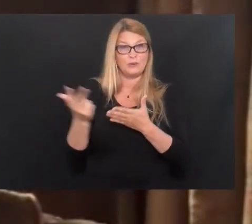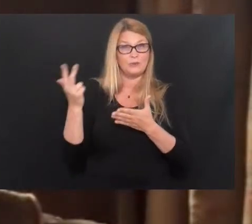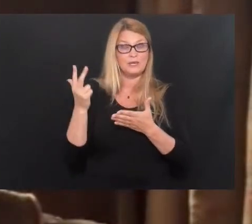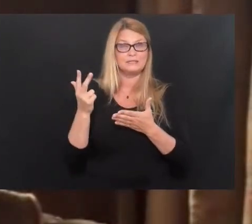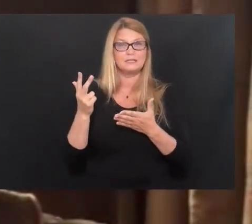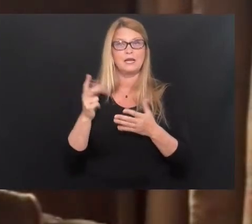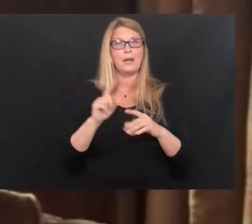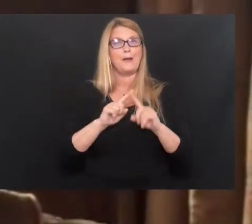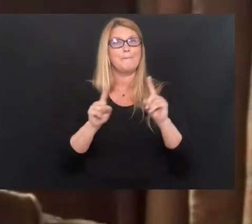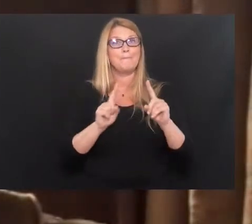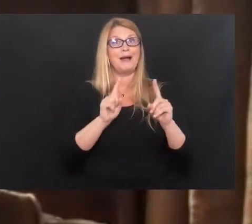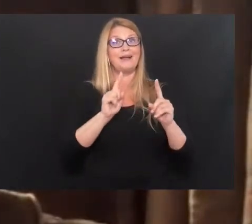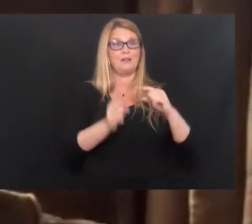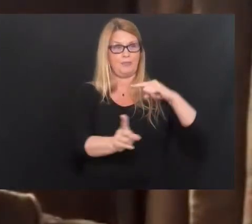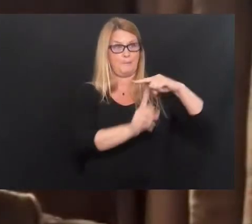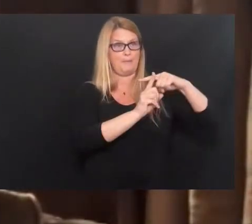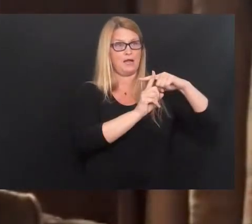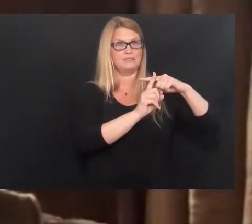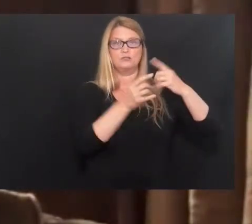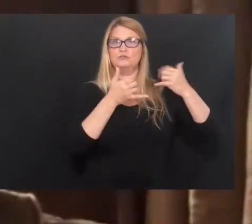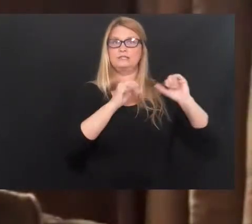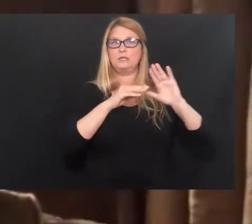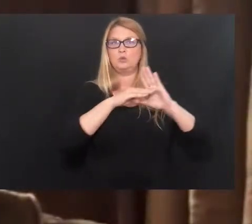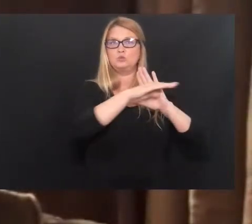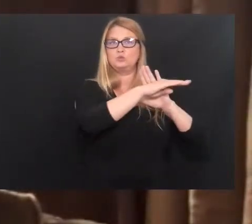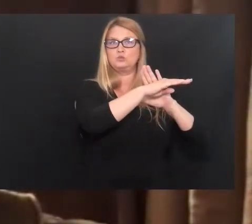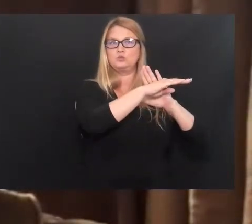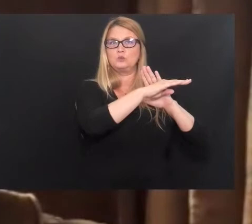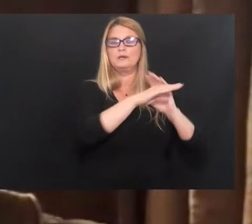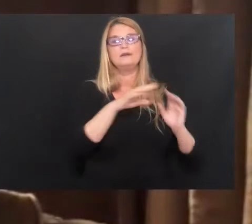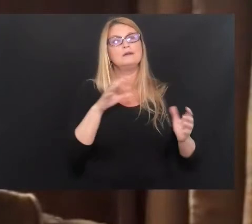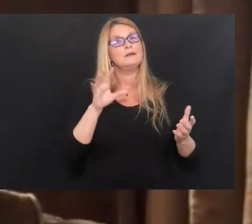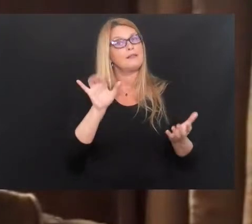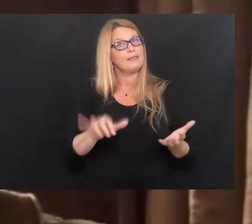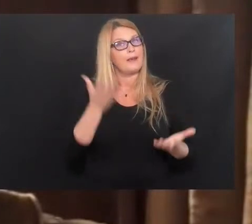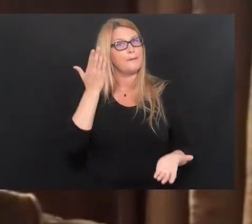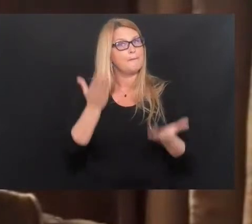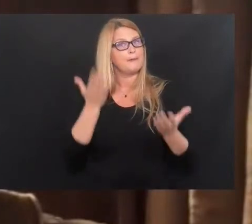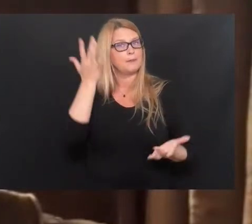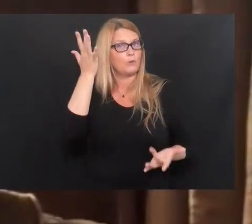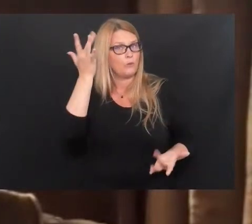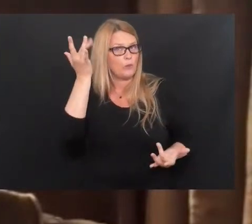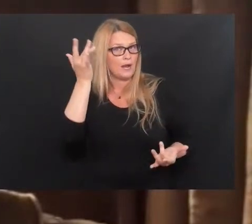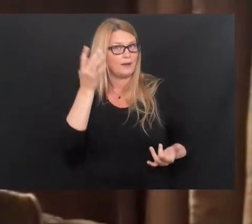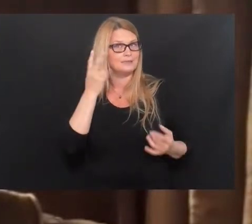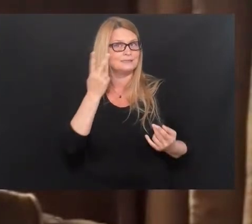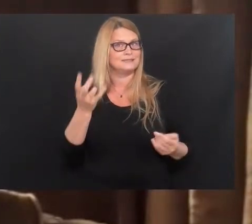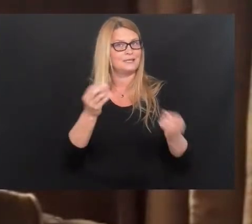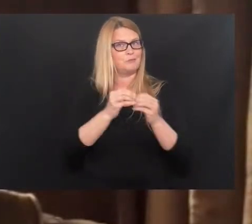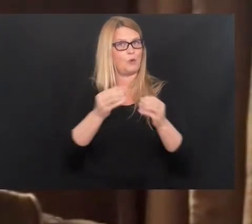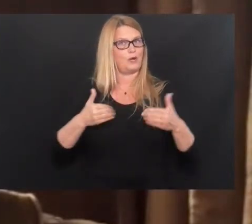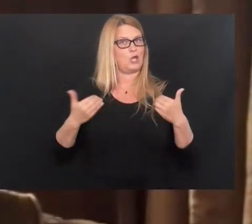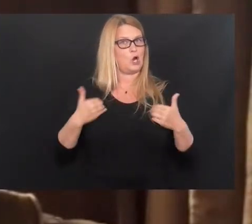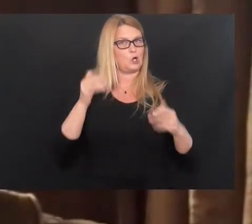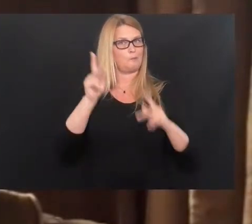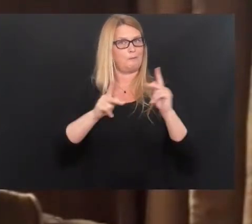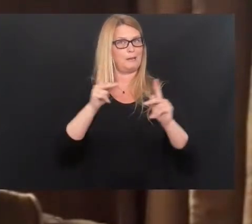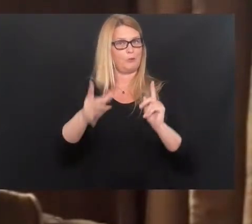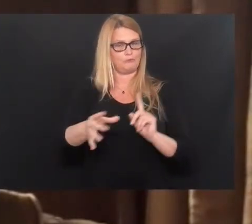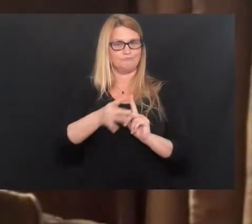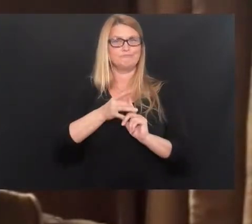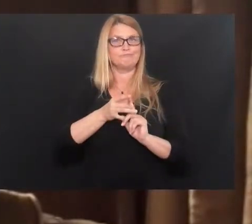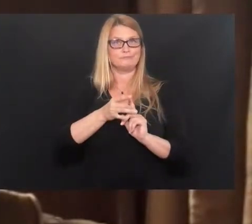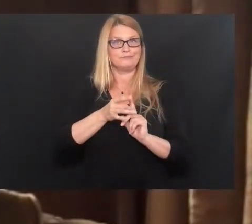really dropped. And that may relatively, be because we're seeing more younger people get infected who are